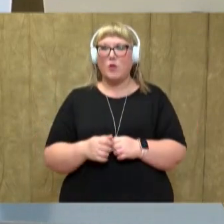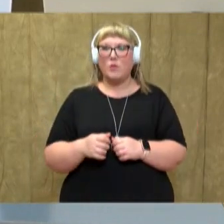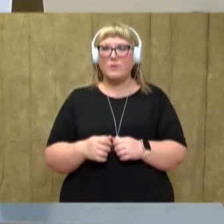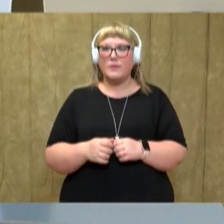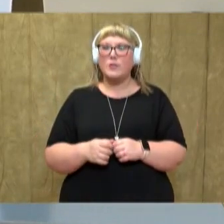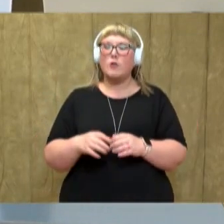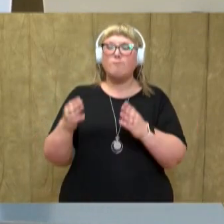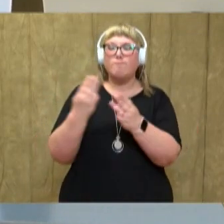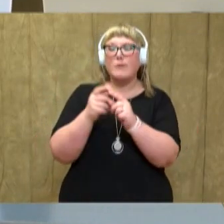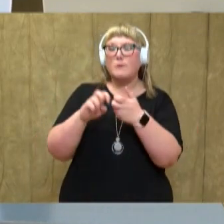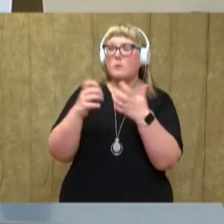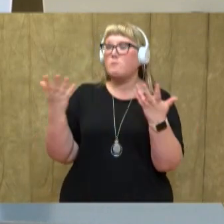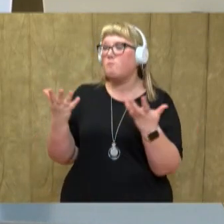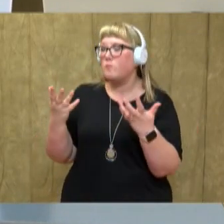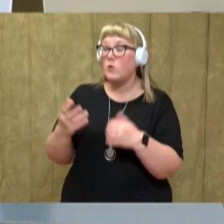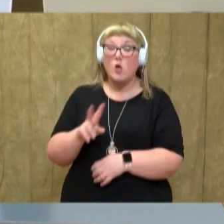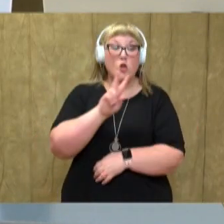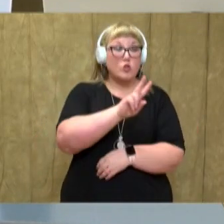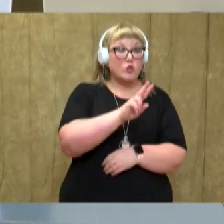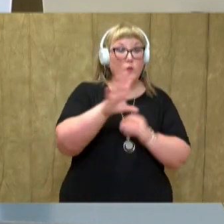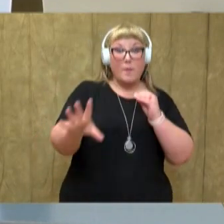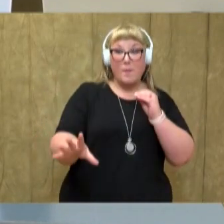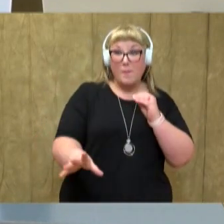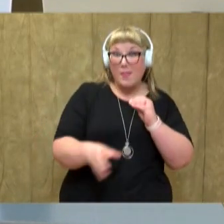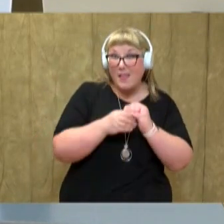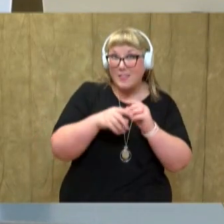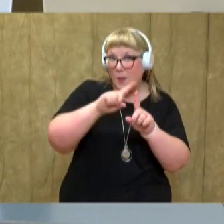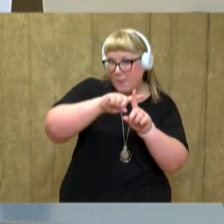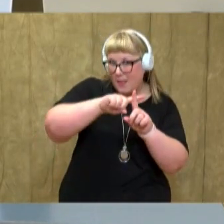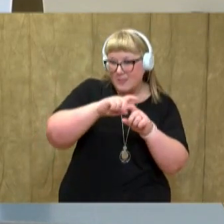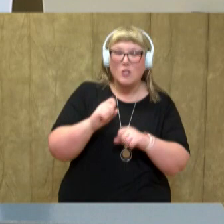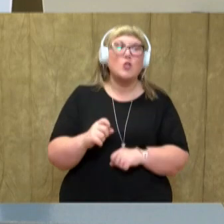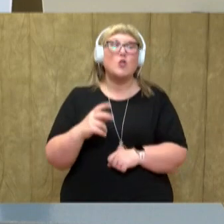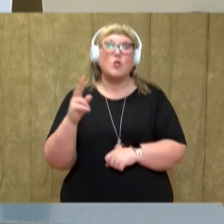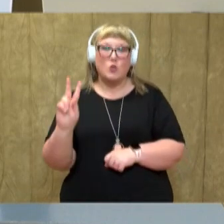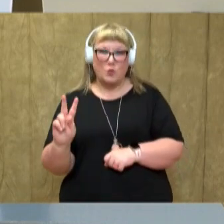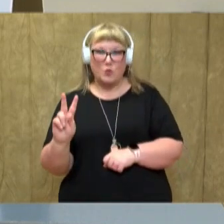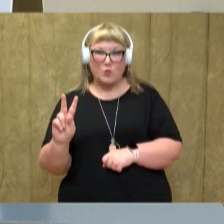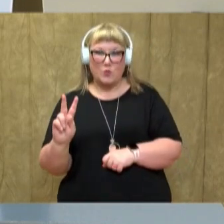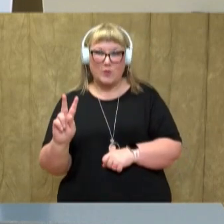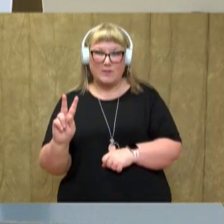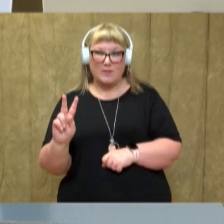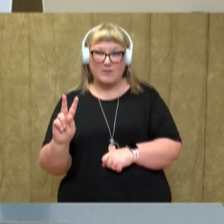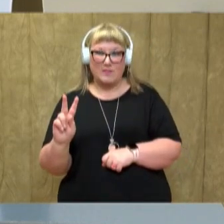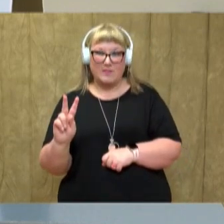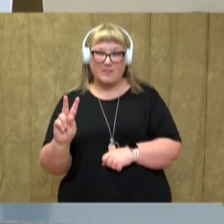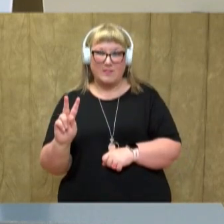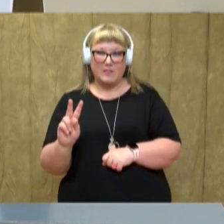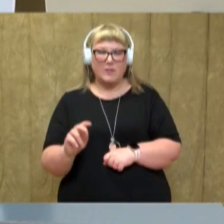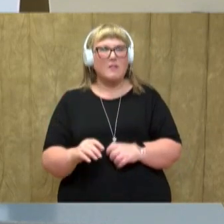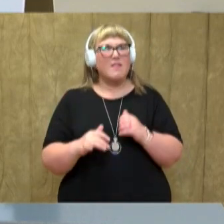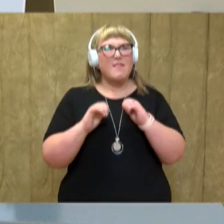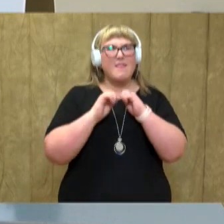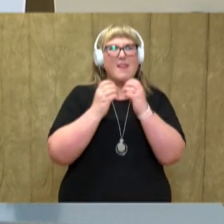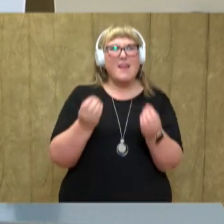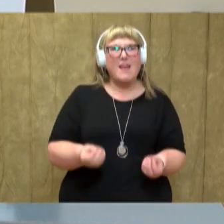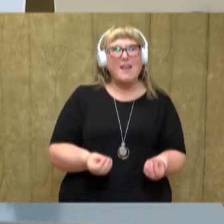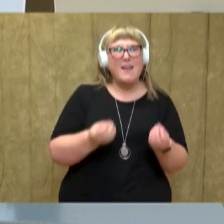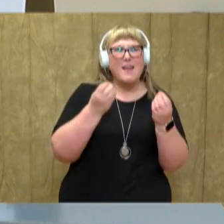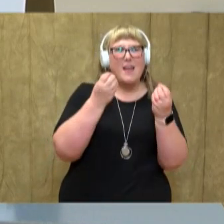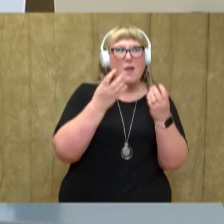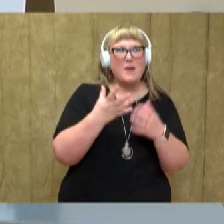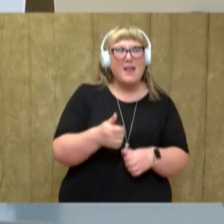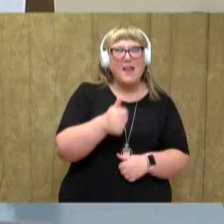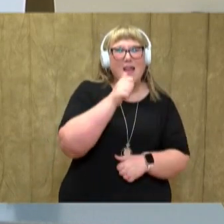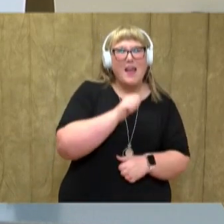math problem. 2 plus 2. So how many scoops of